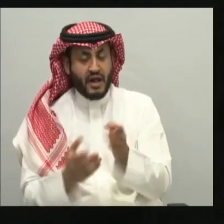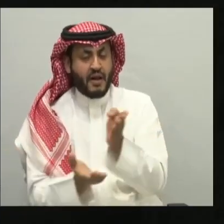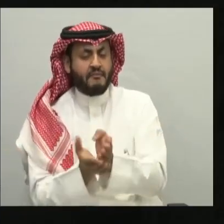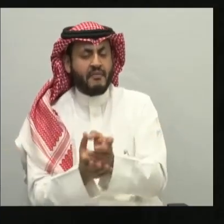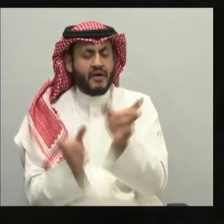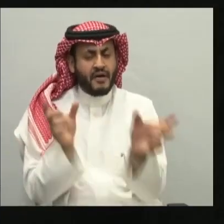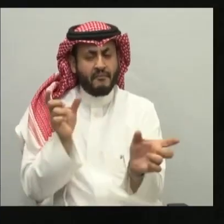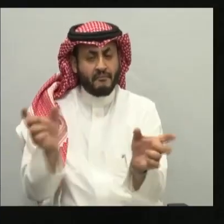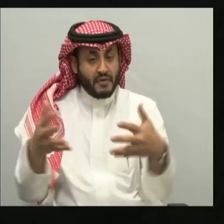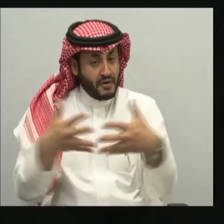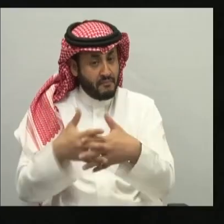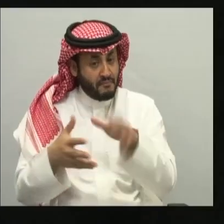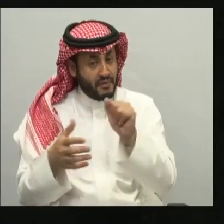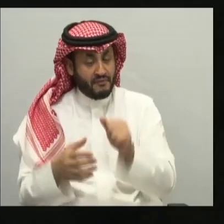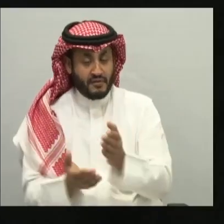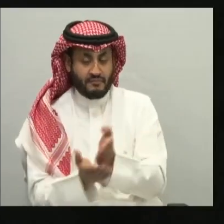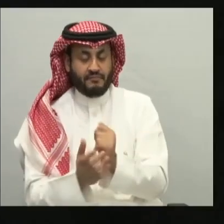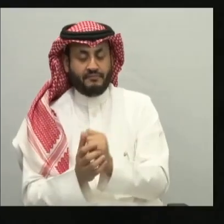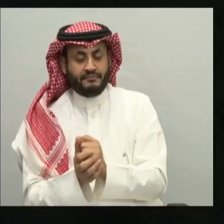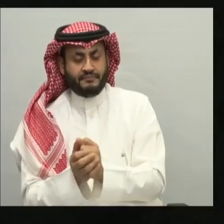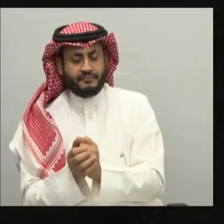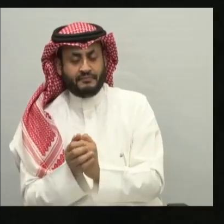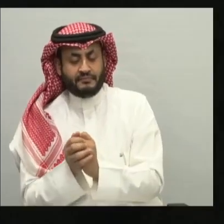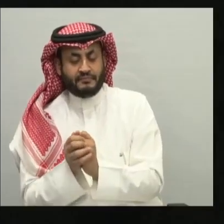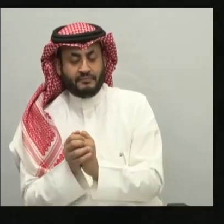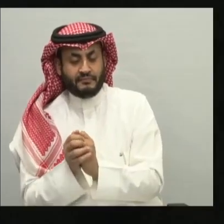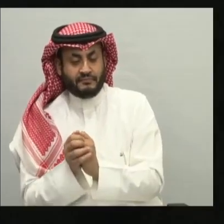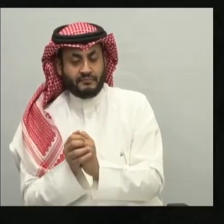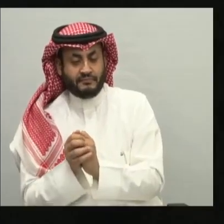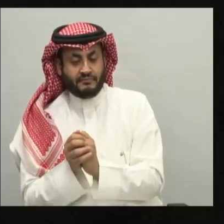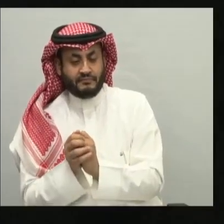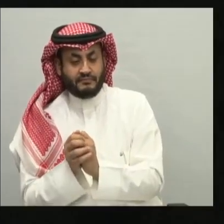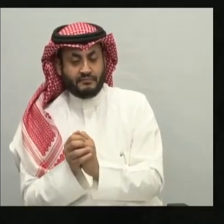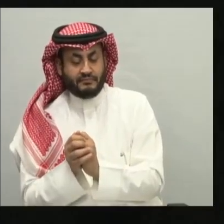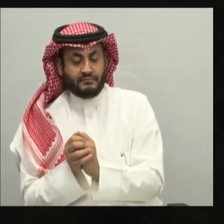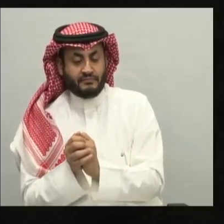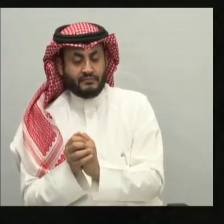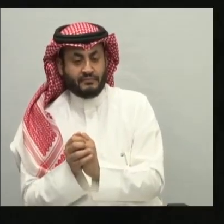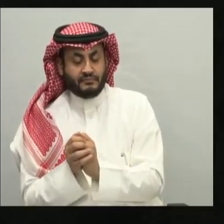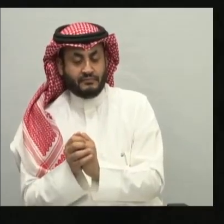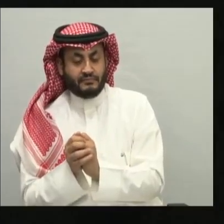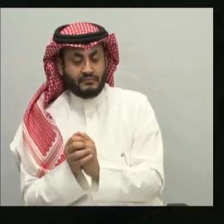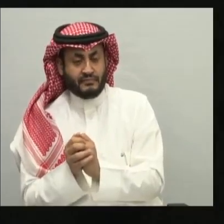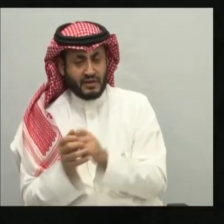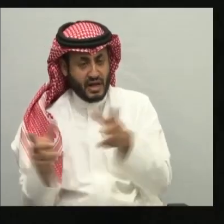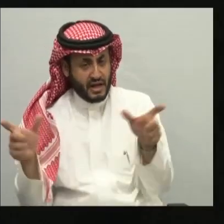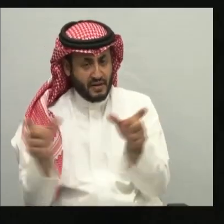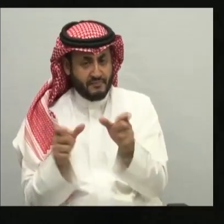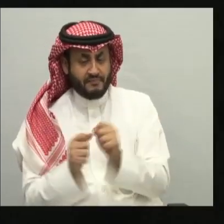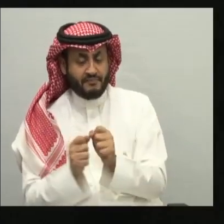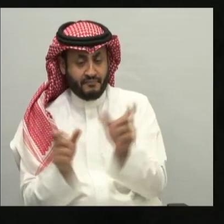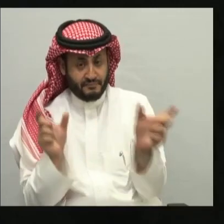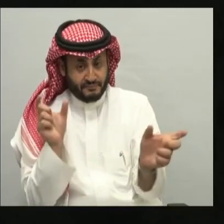study. For example, you're talking to your teacher, I'm going to study the exam